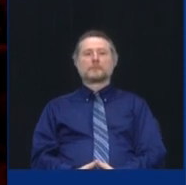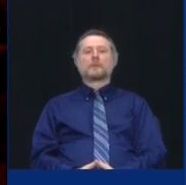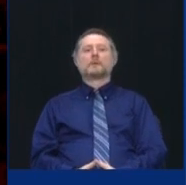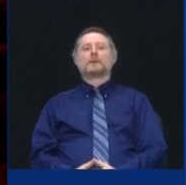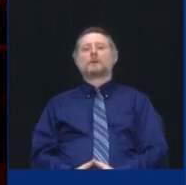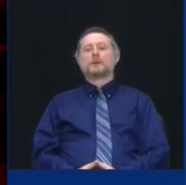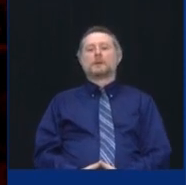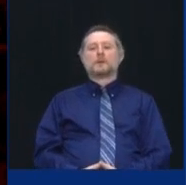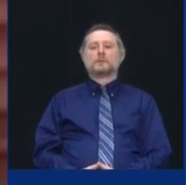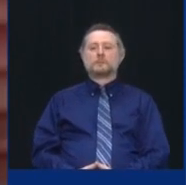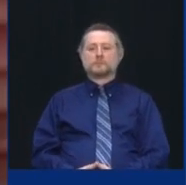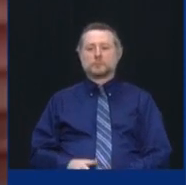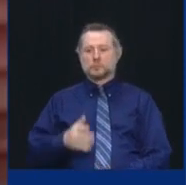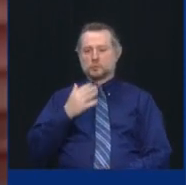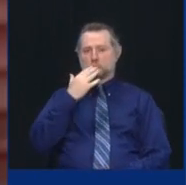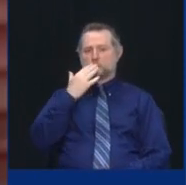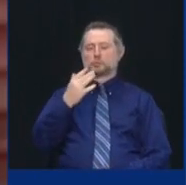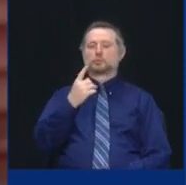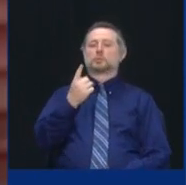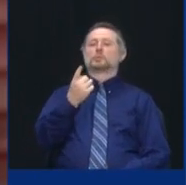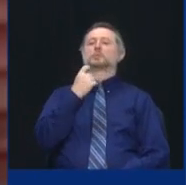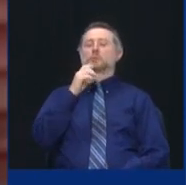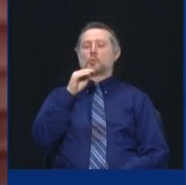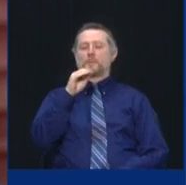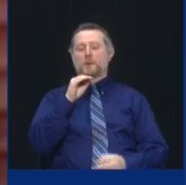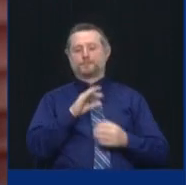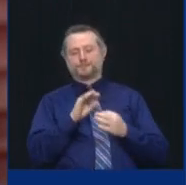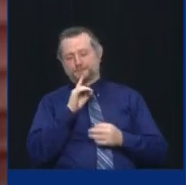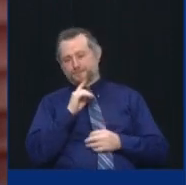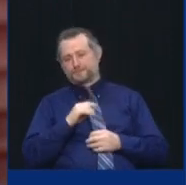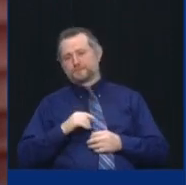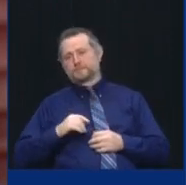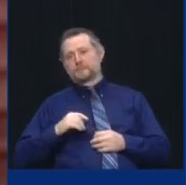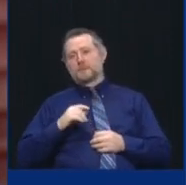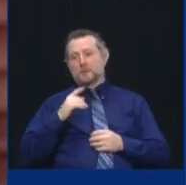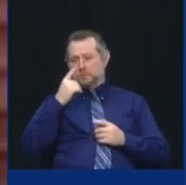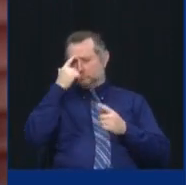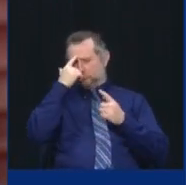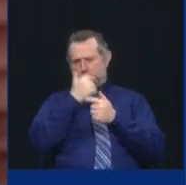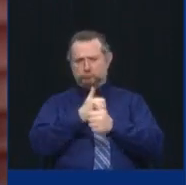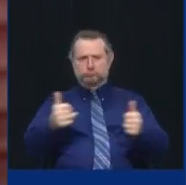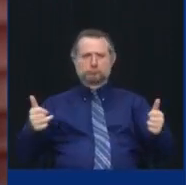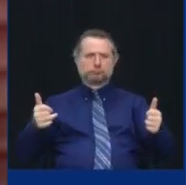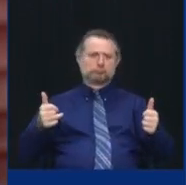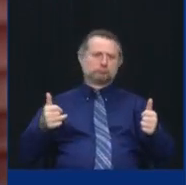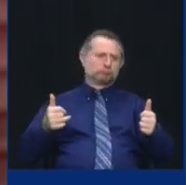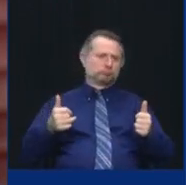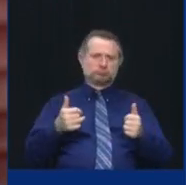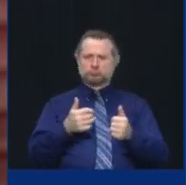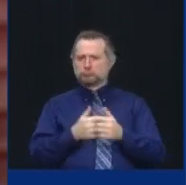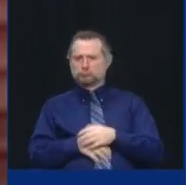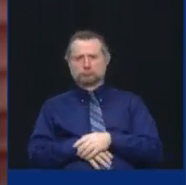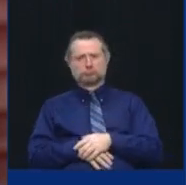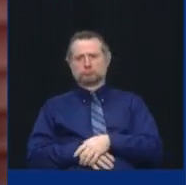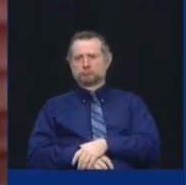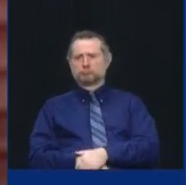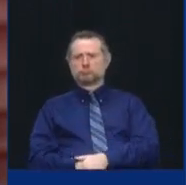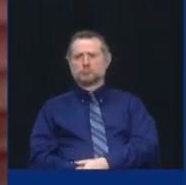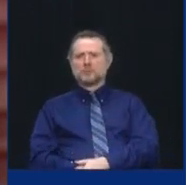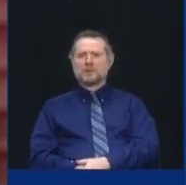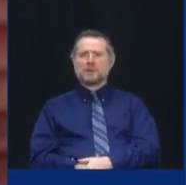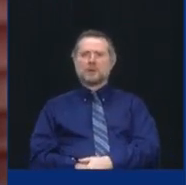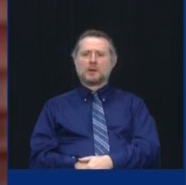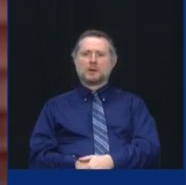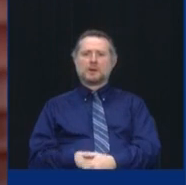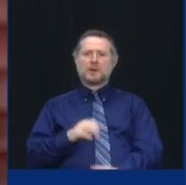Yeah, no, it's a very good question. It is up to them. Now, the Empire Pass, which